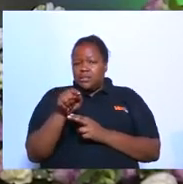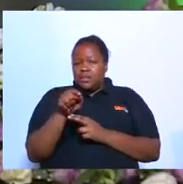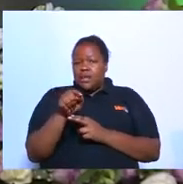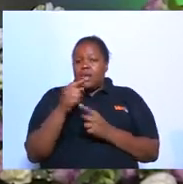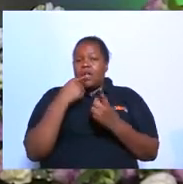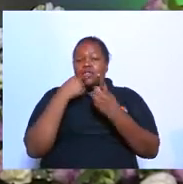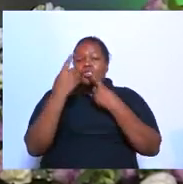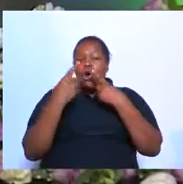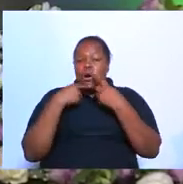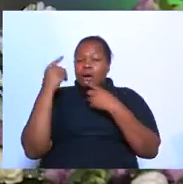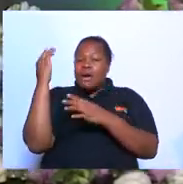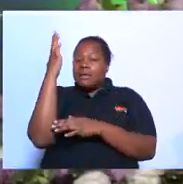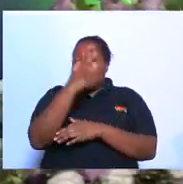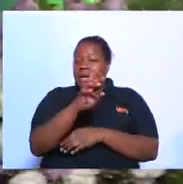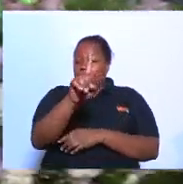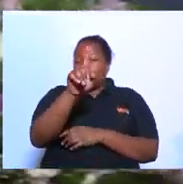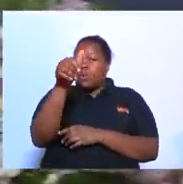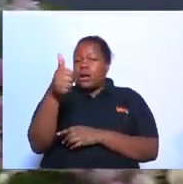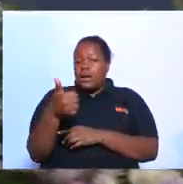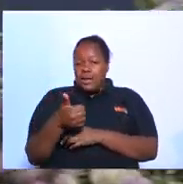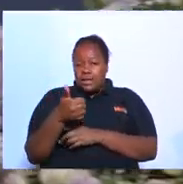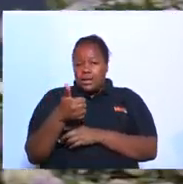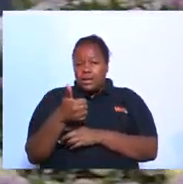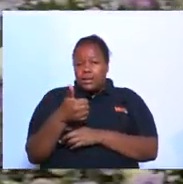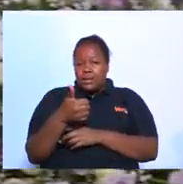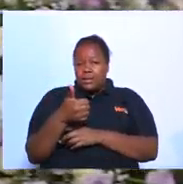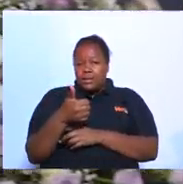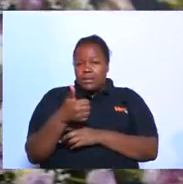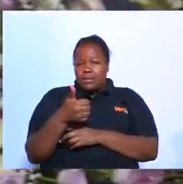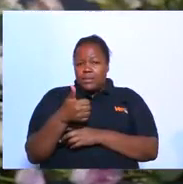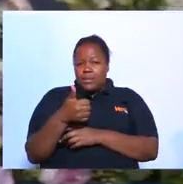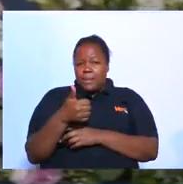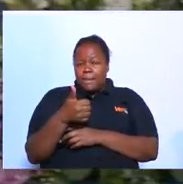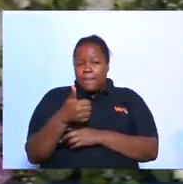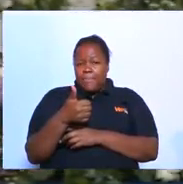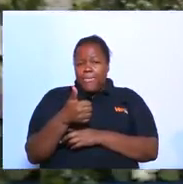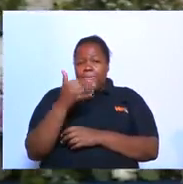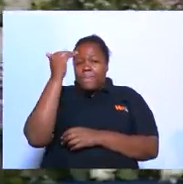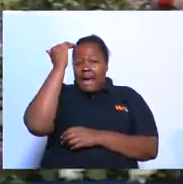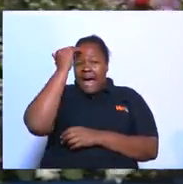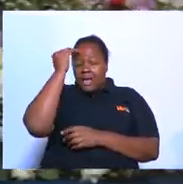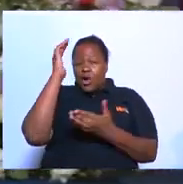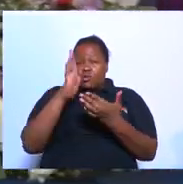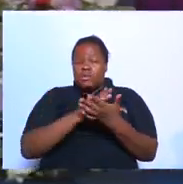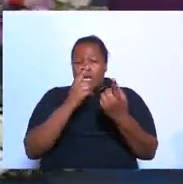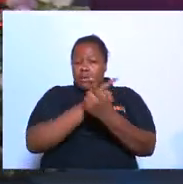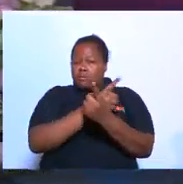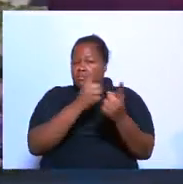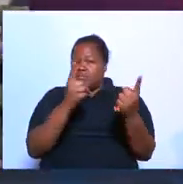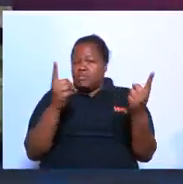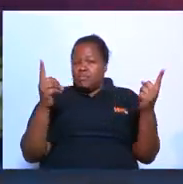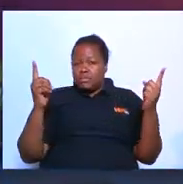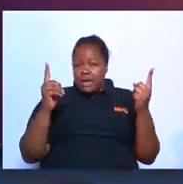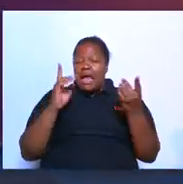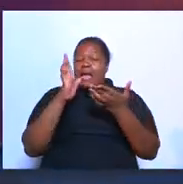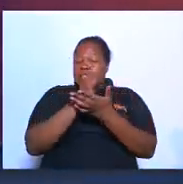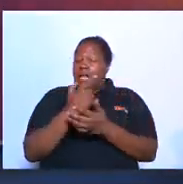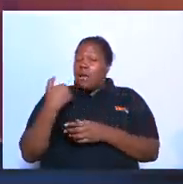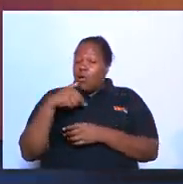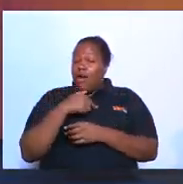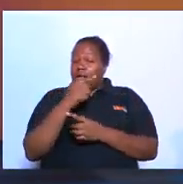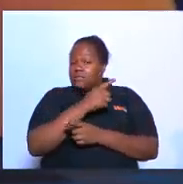talk direct to each other I know some of us some of us in court